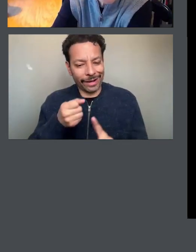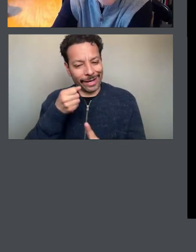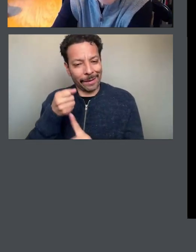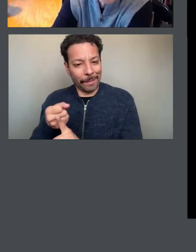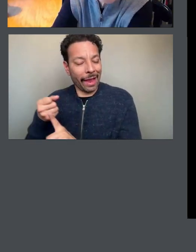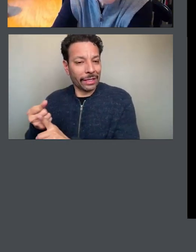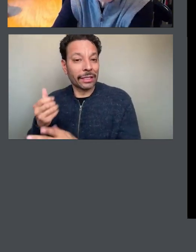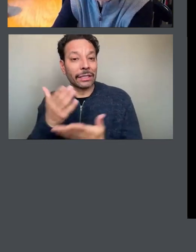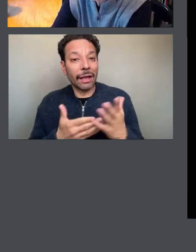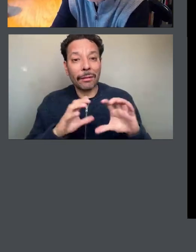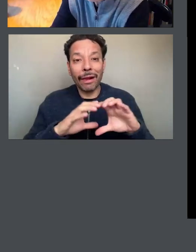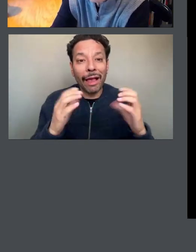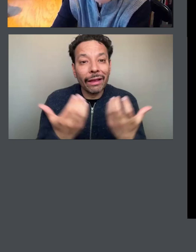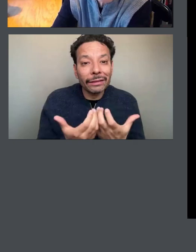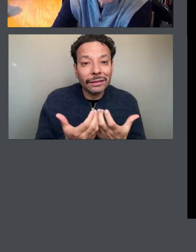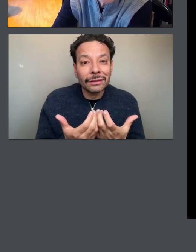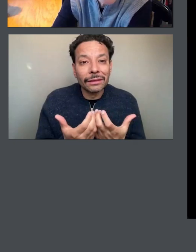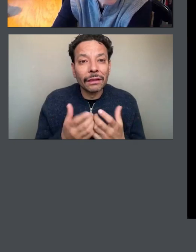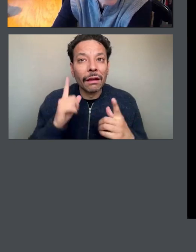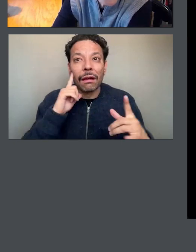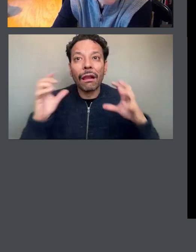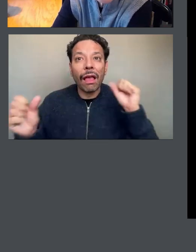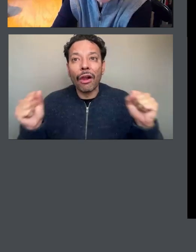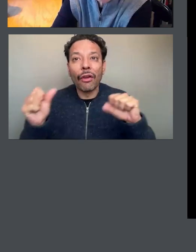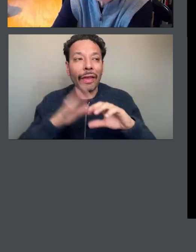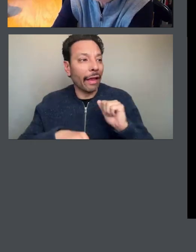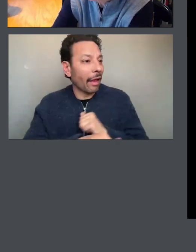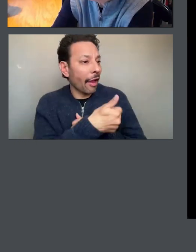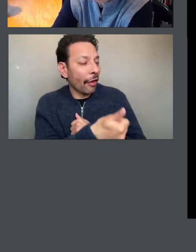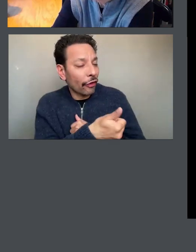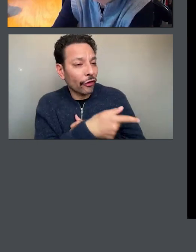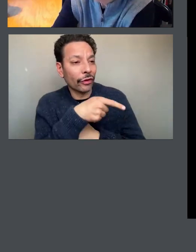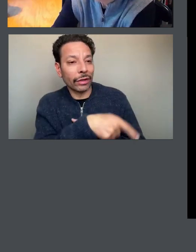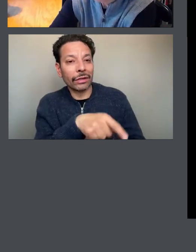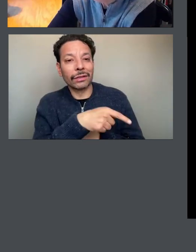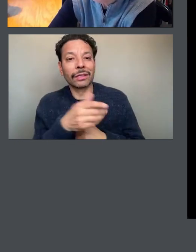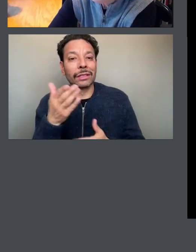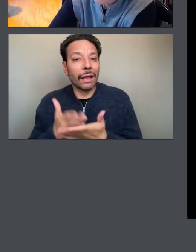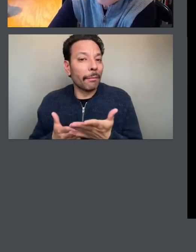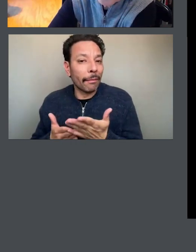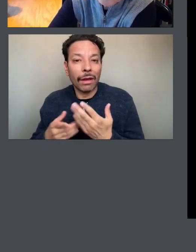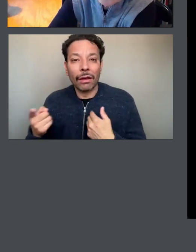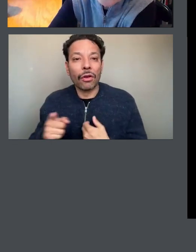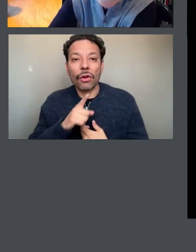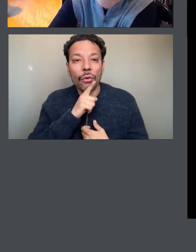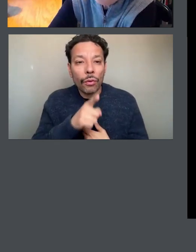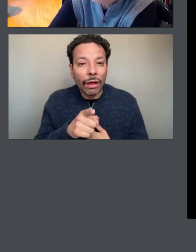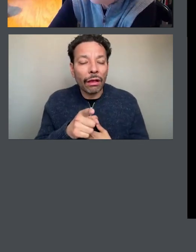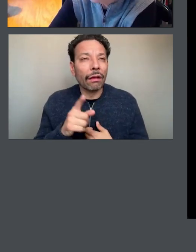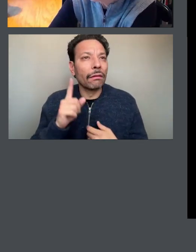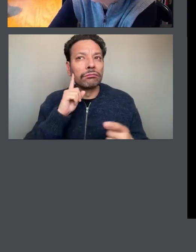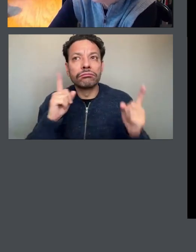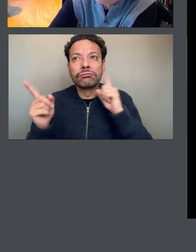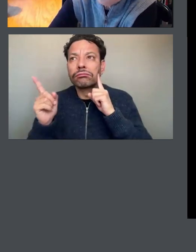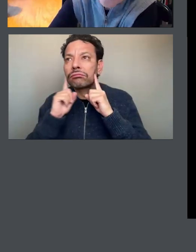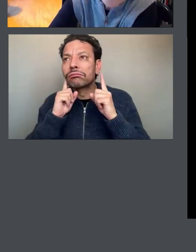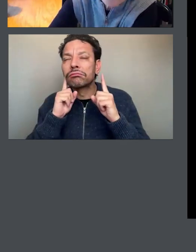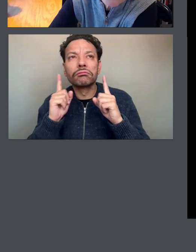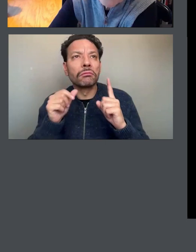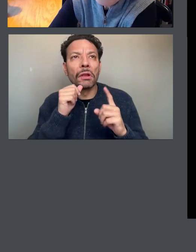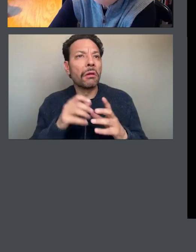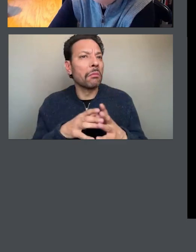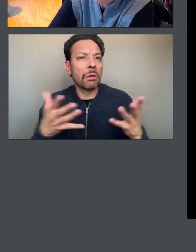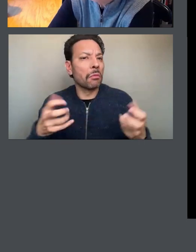some classrooms are louder than others. Some are really acoustically sound and not as much of a